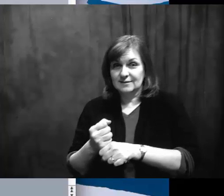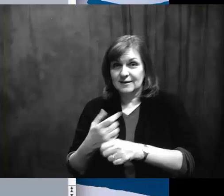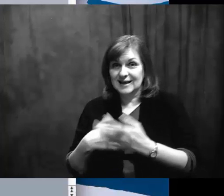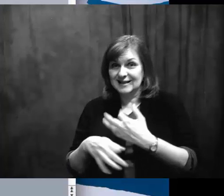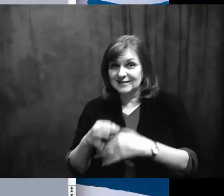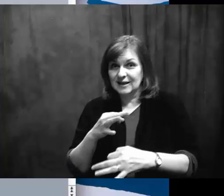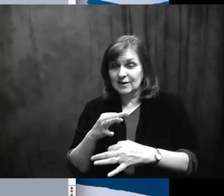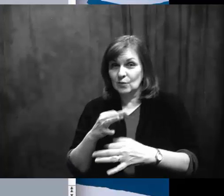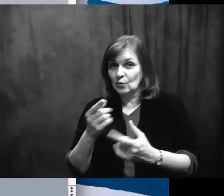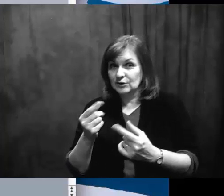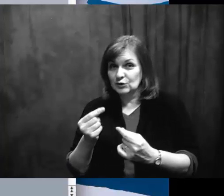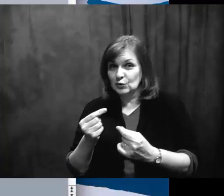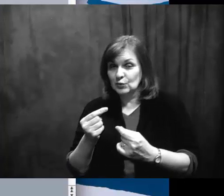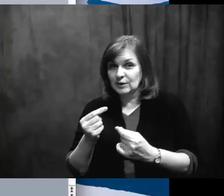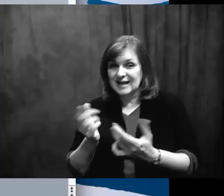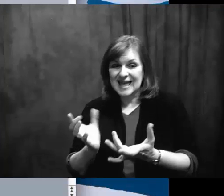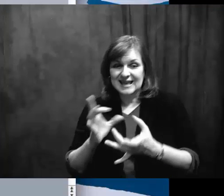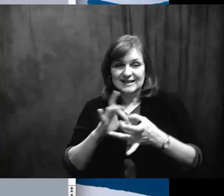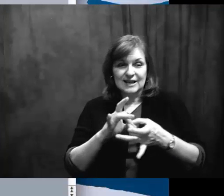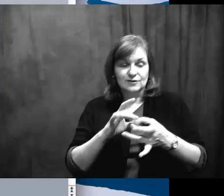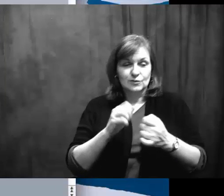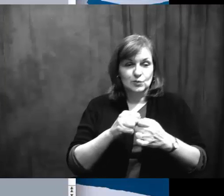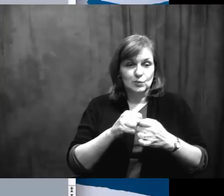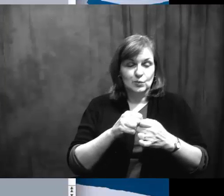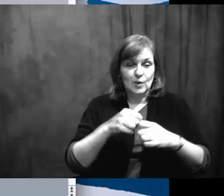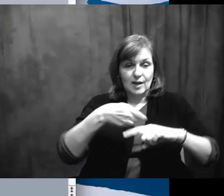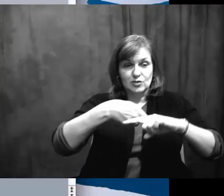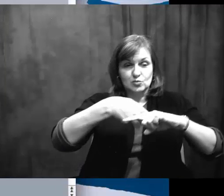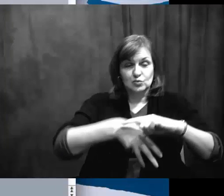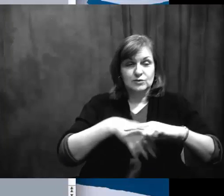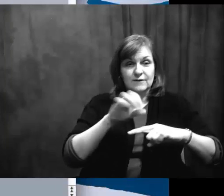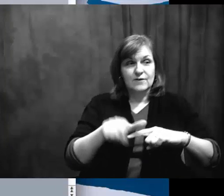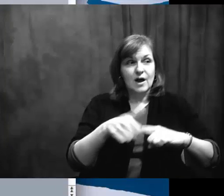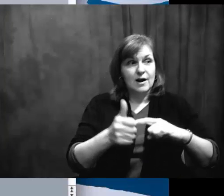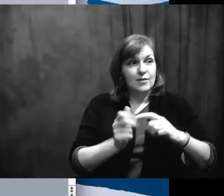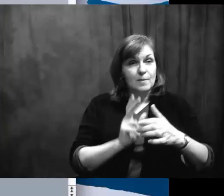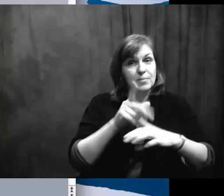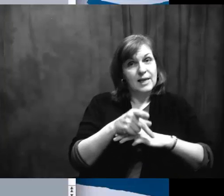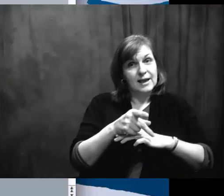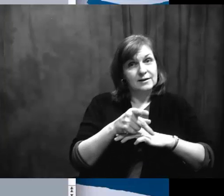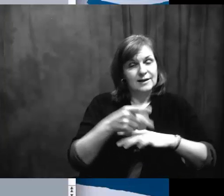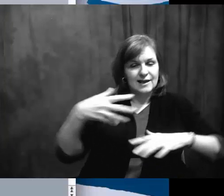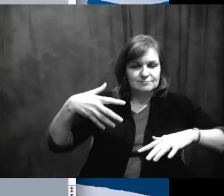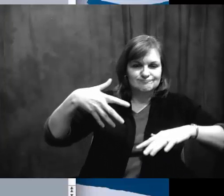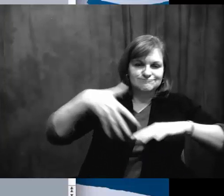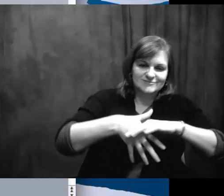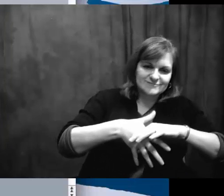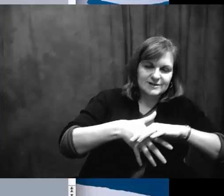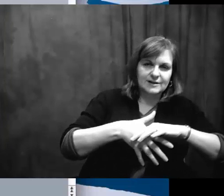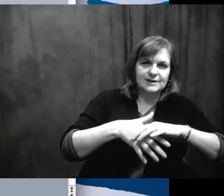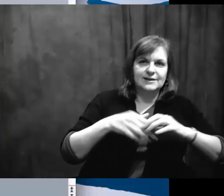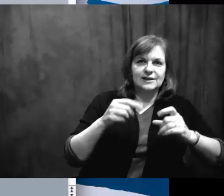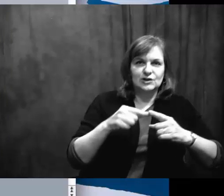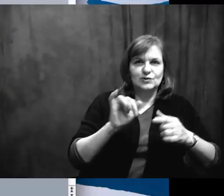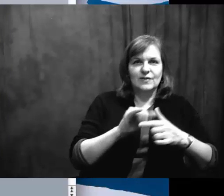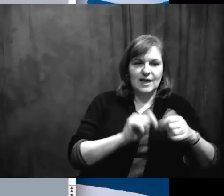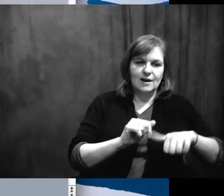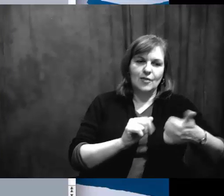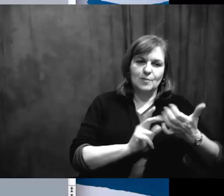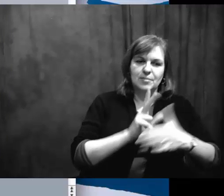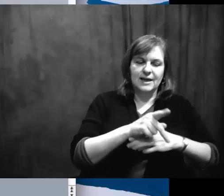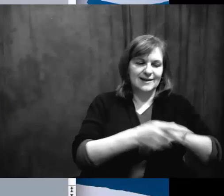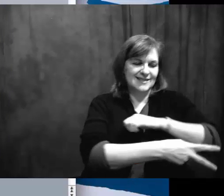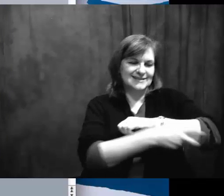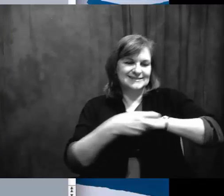photosynthesis. They simply push their roots into the roots of other plants and into the vascular system of